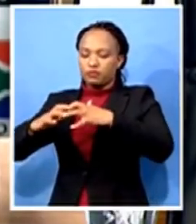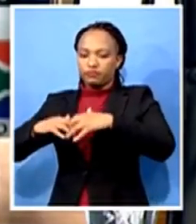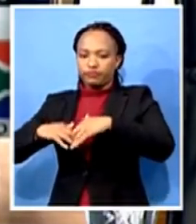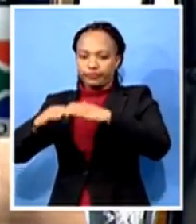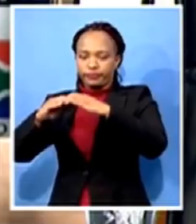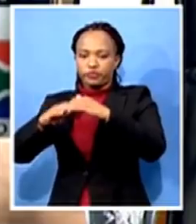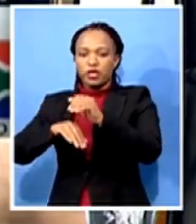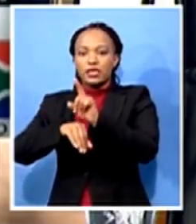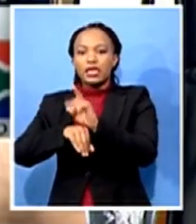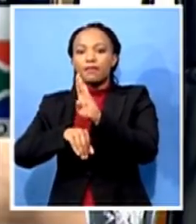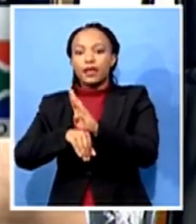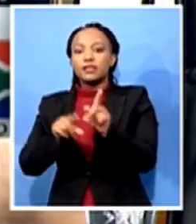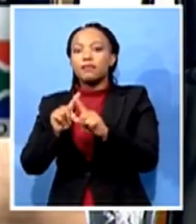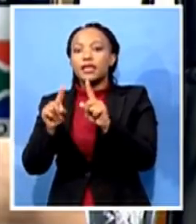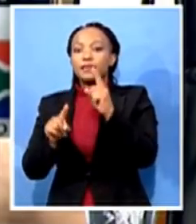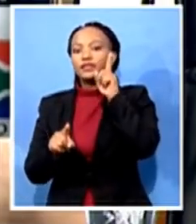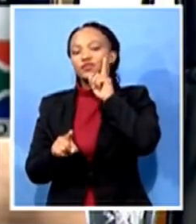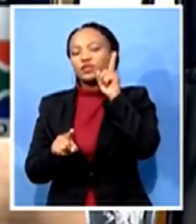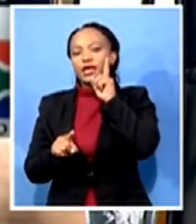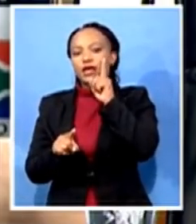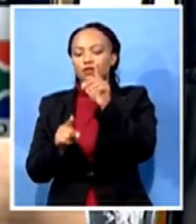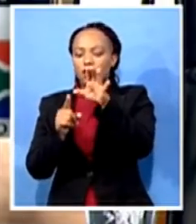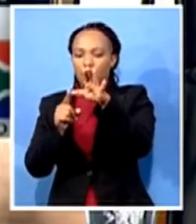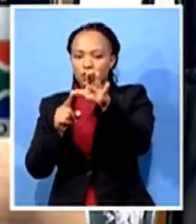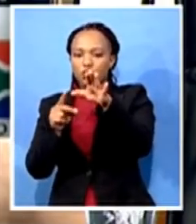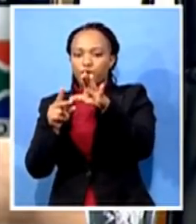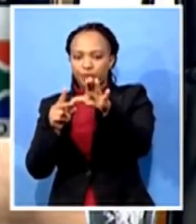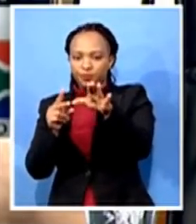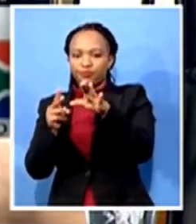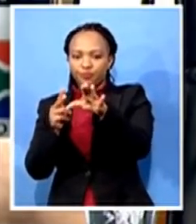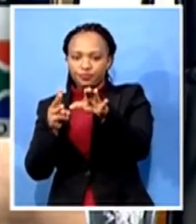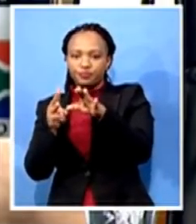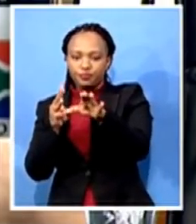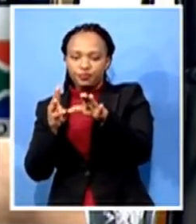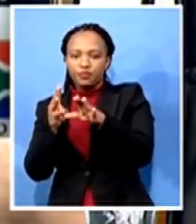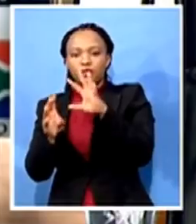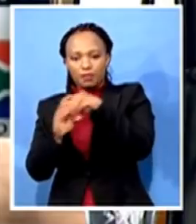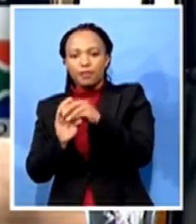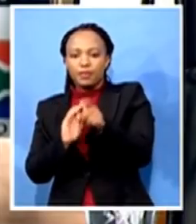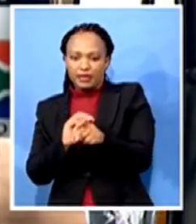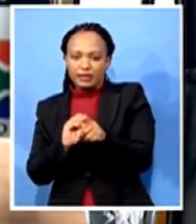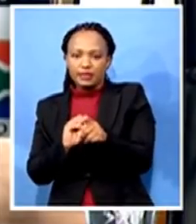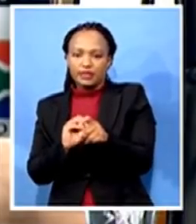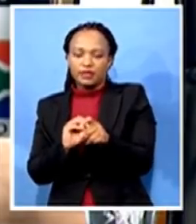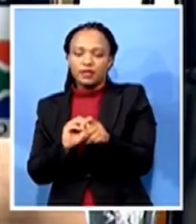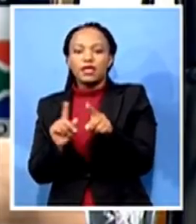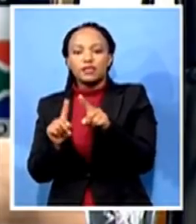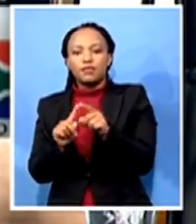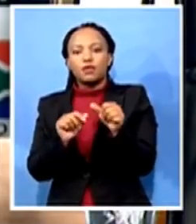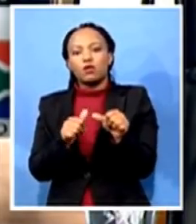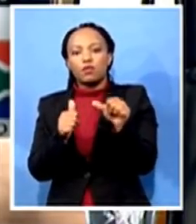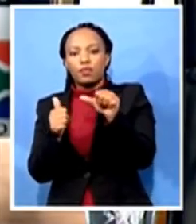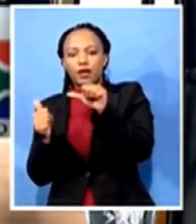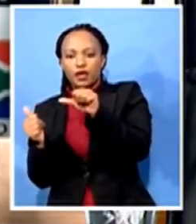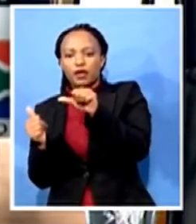these categories, and of course, they will go back and look at the tender that